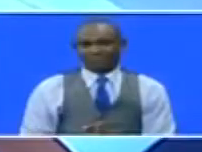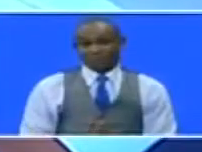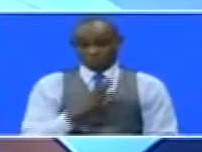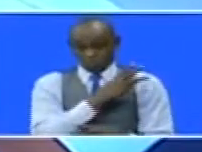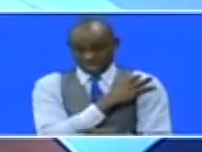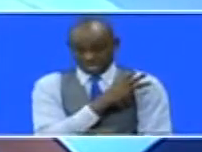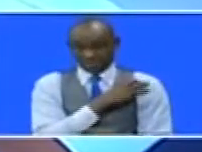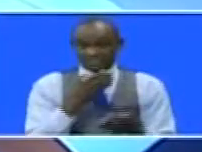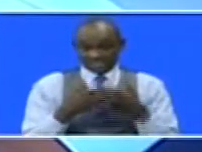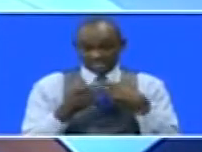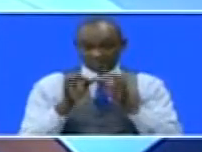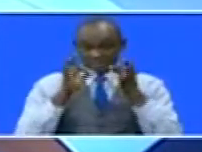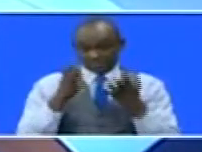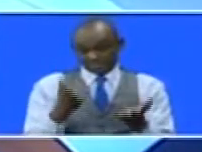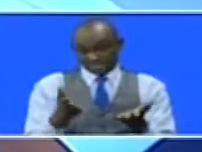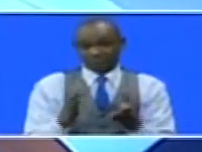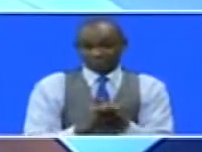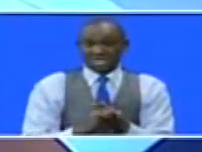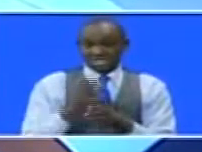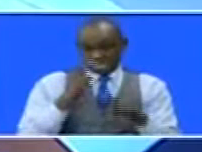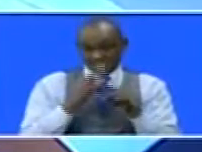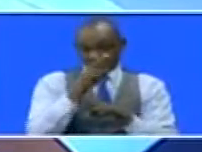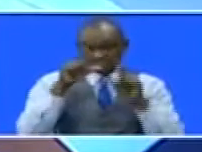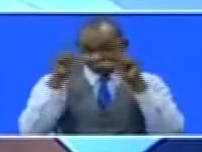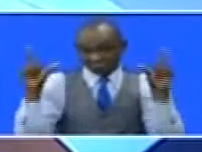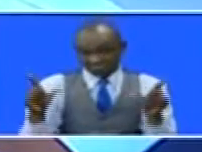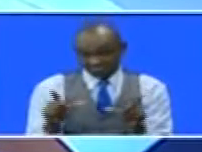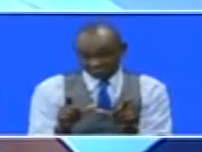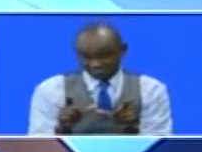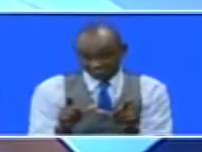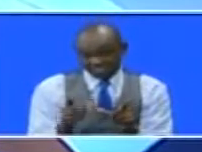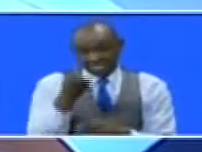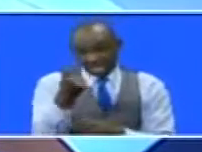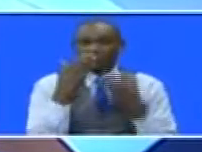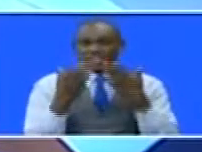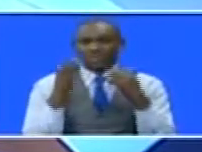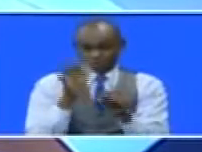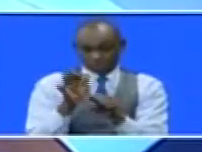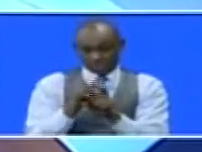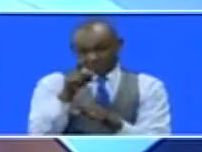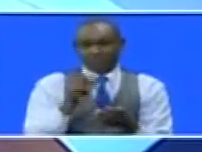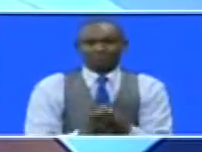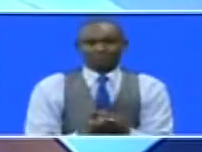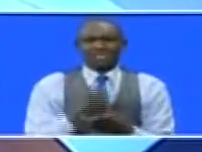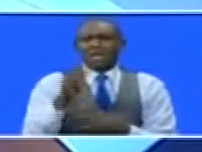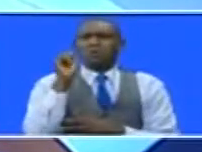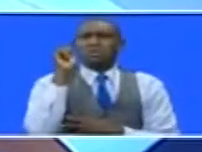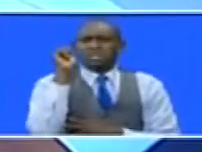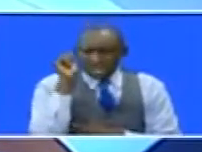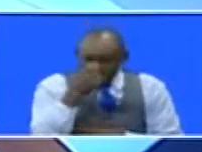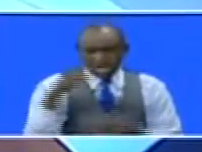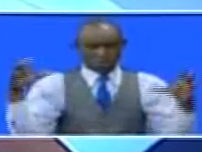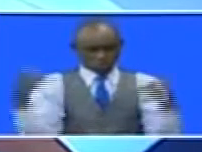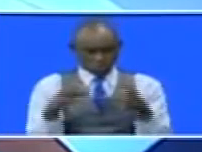William Sila is a sign language interpreter tonight. I'm Linda Ogutu. Thank you so much for joining us. Now, the Kenyan delegation to